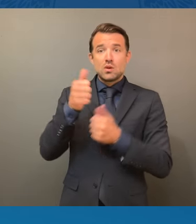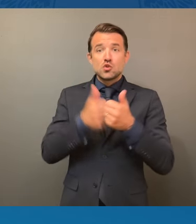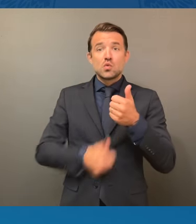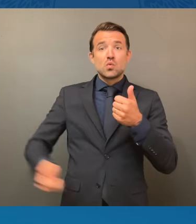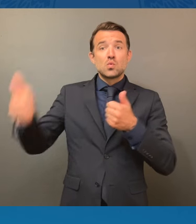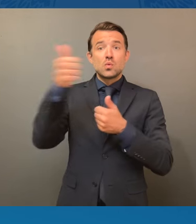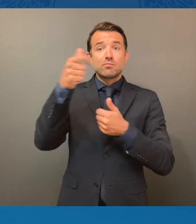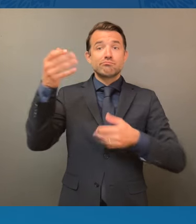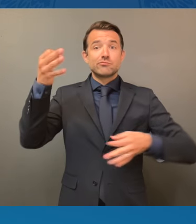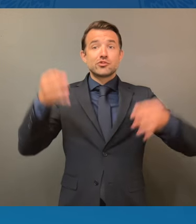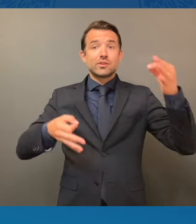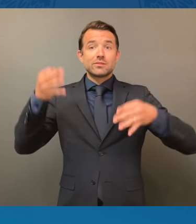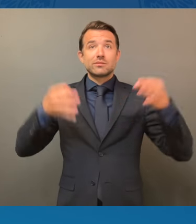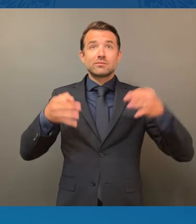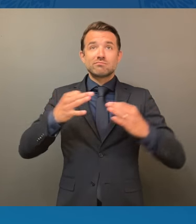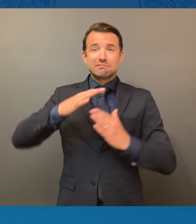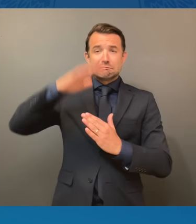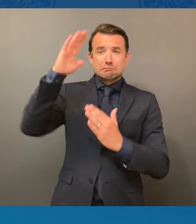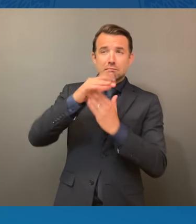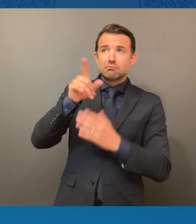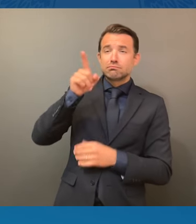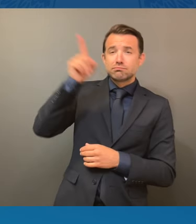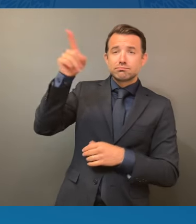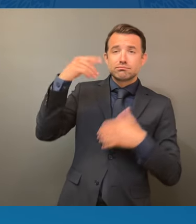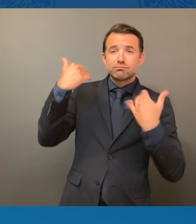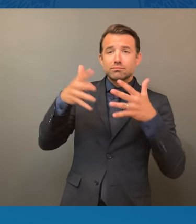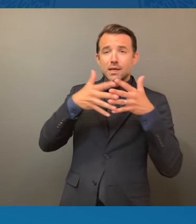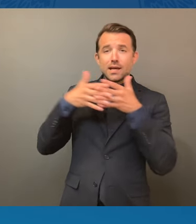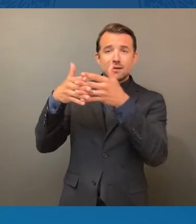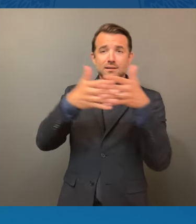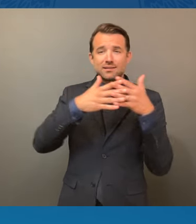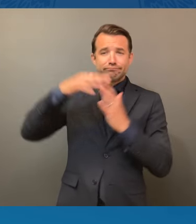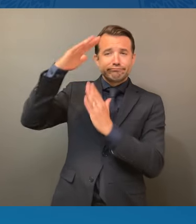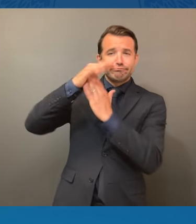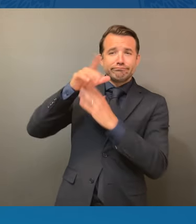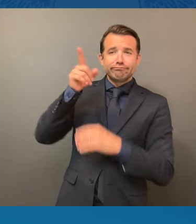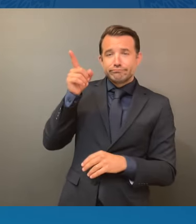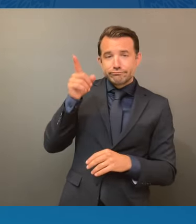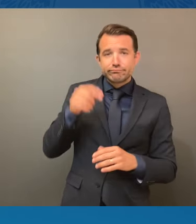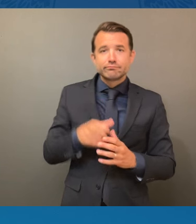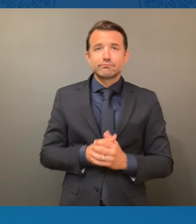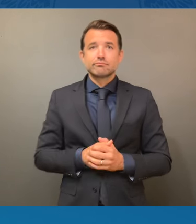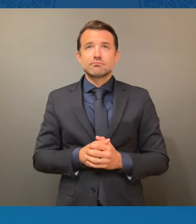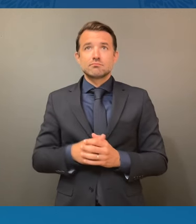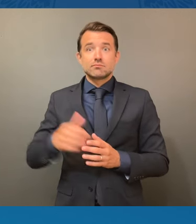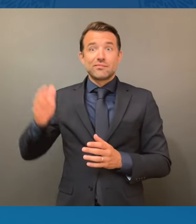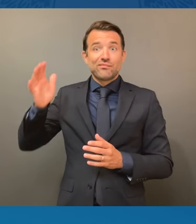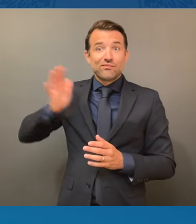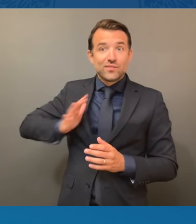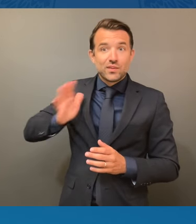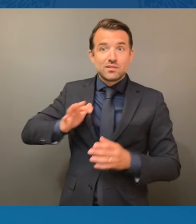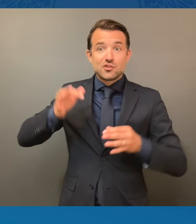land, the former court of Thurgood Marshall,